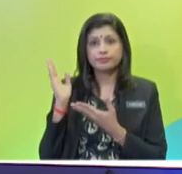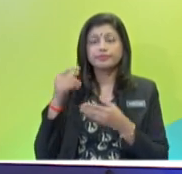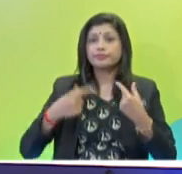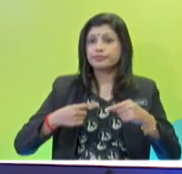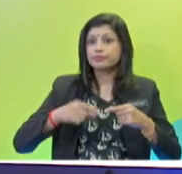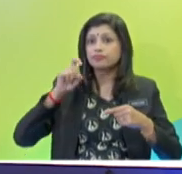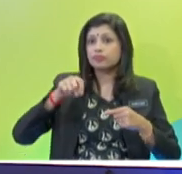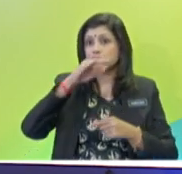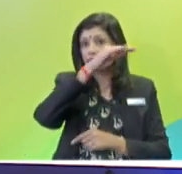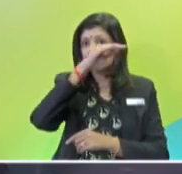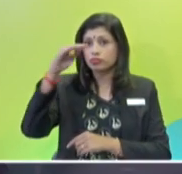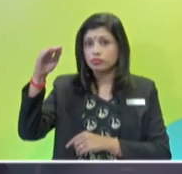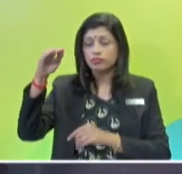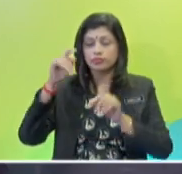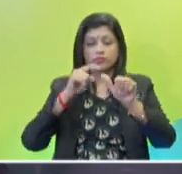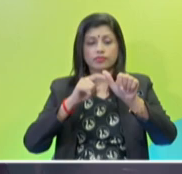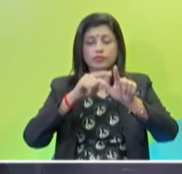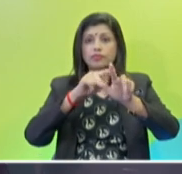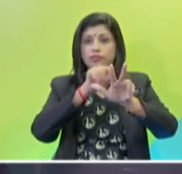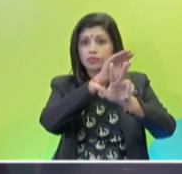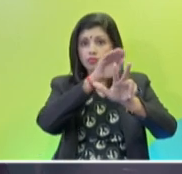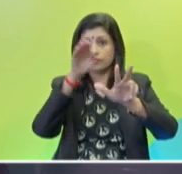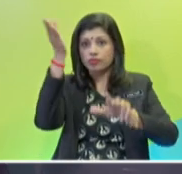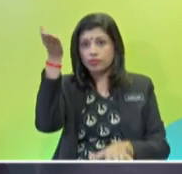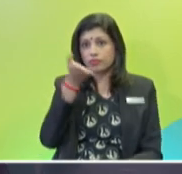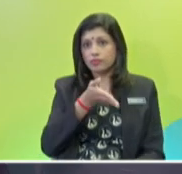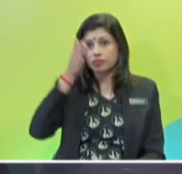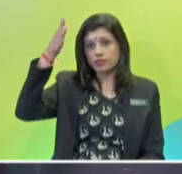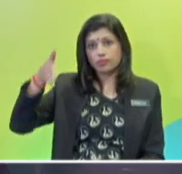Okay. Okay, now? Let's go, boys. Boys' turn. So, it's Amir's turn. Amir's turn.